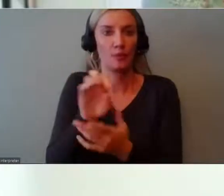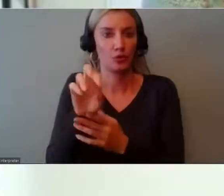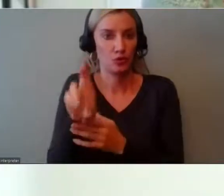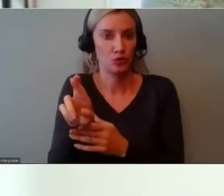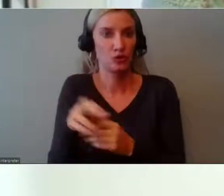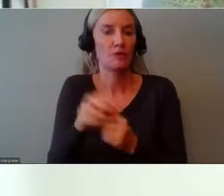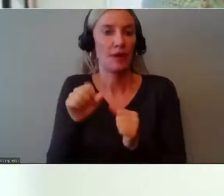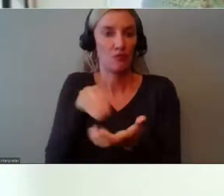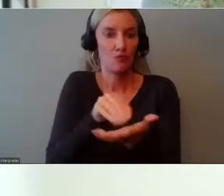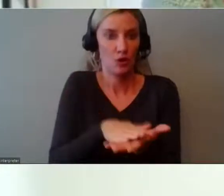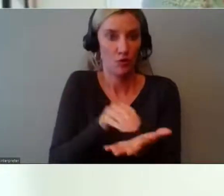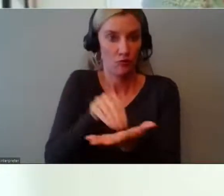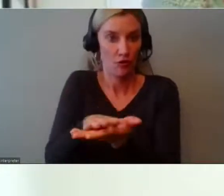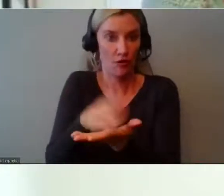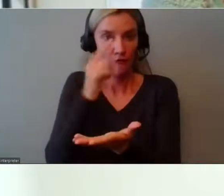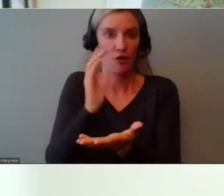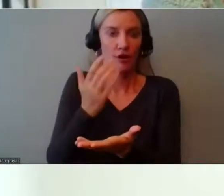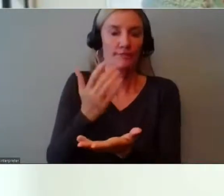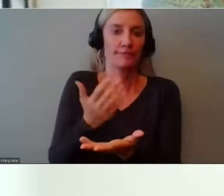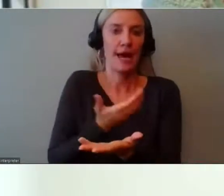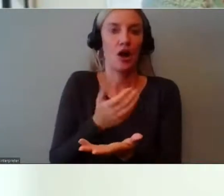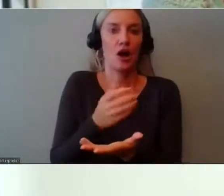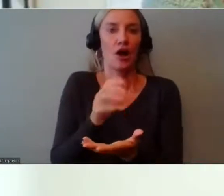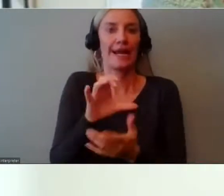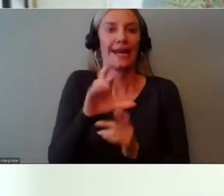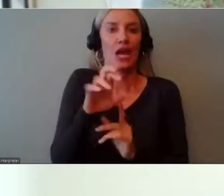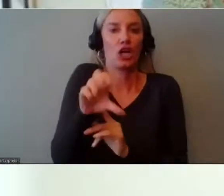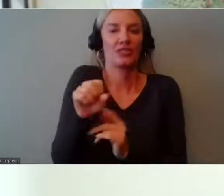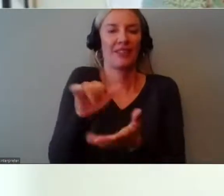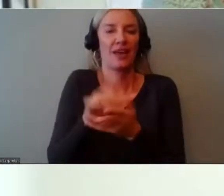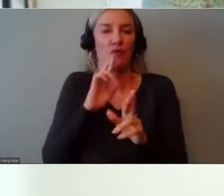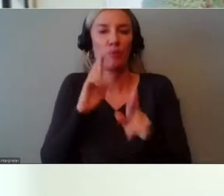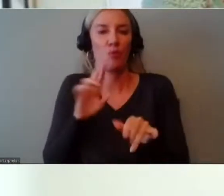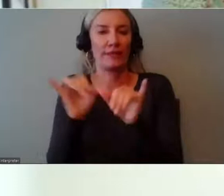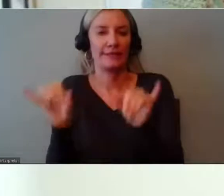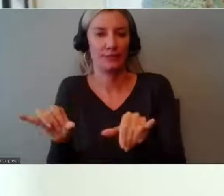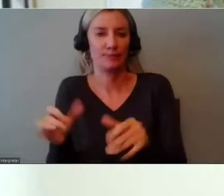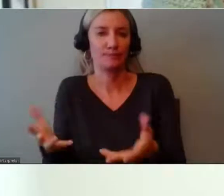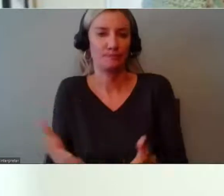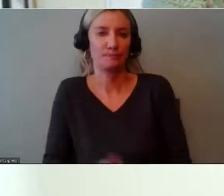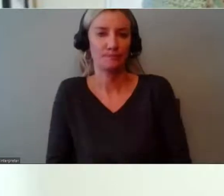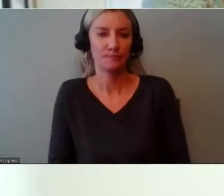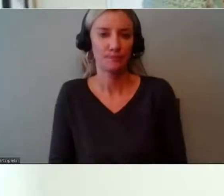that for our CARES reporting system.